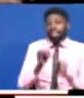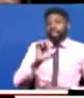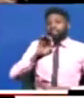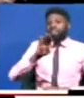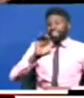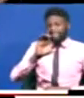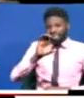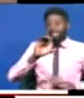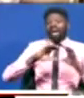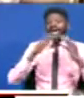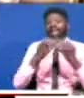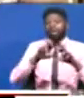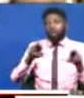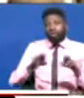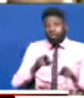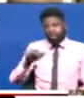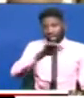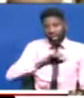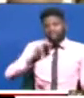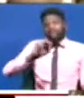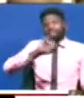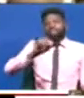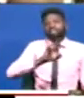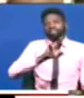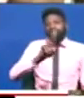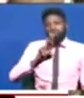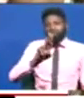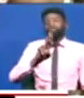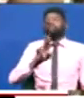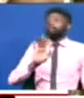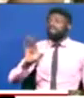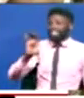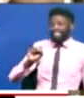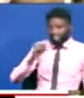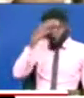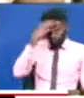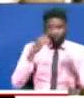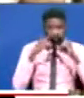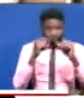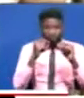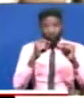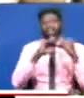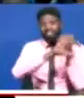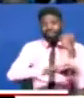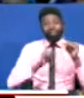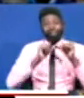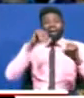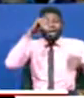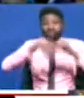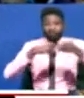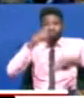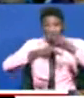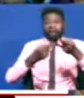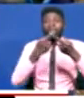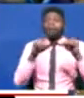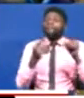Njiru, the CS says, though the country is still going through the electioneering process, most schools have already completed the